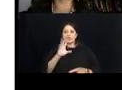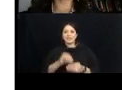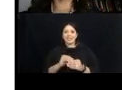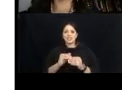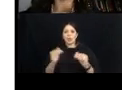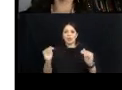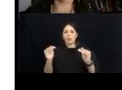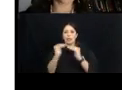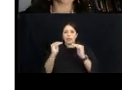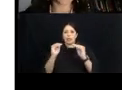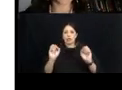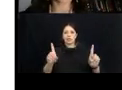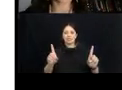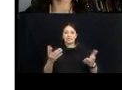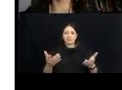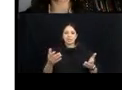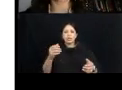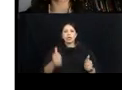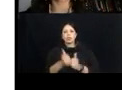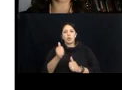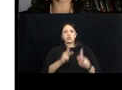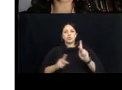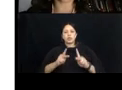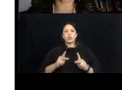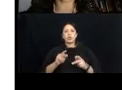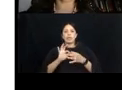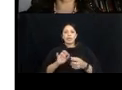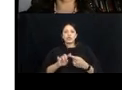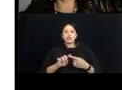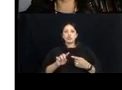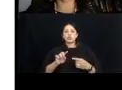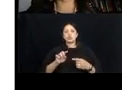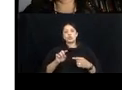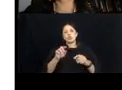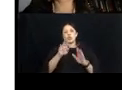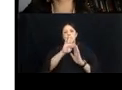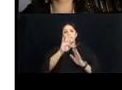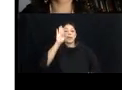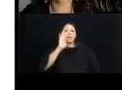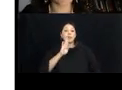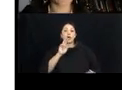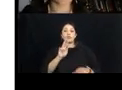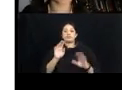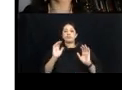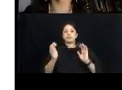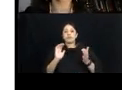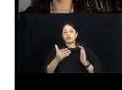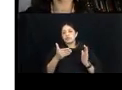attribute the Brown versus Board of Education case of 1954, where that was supposed to end the segregation of